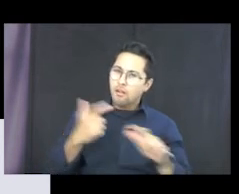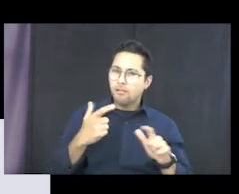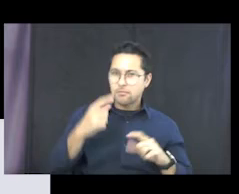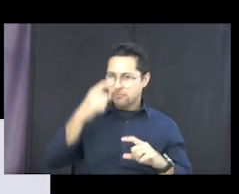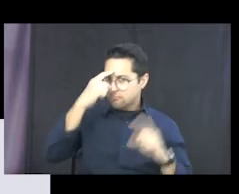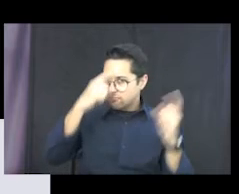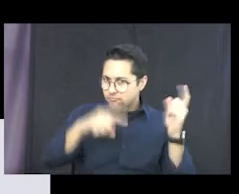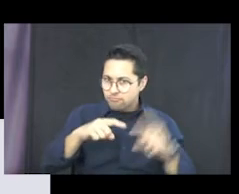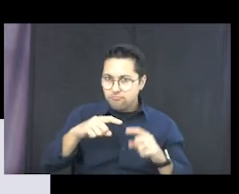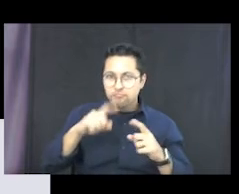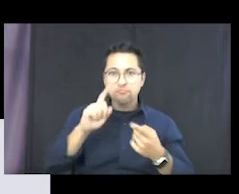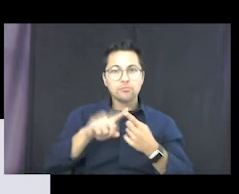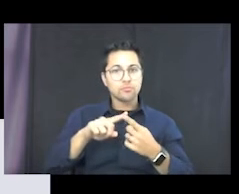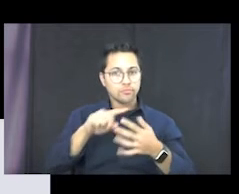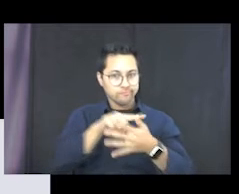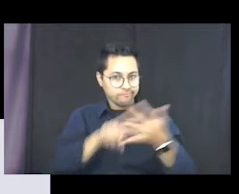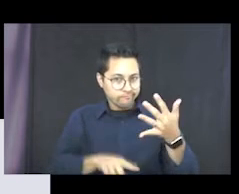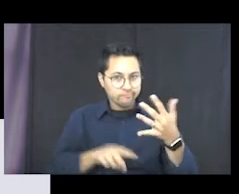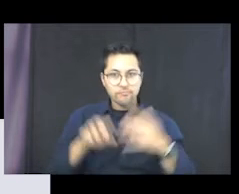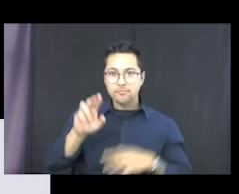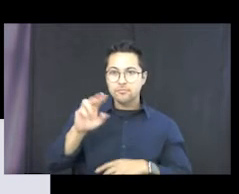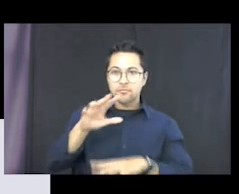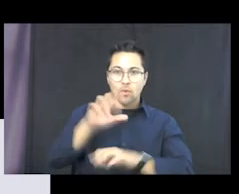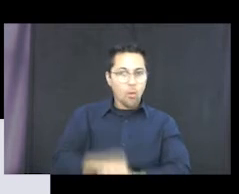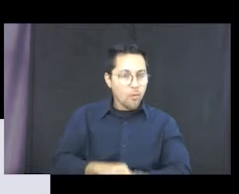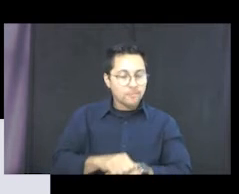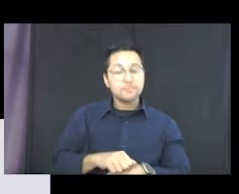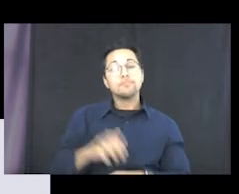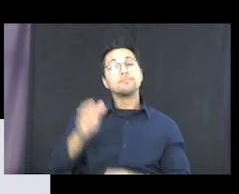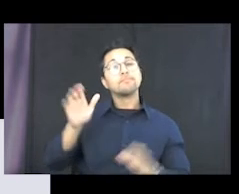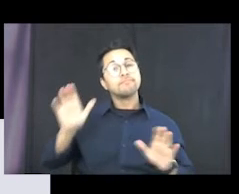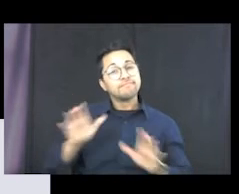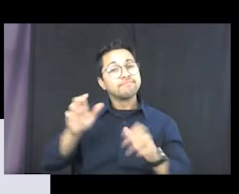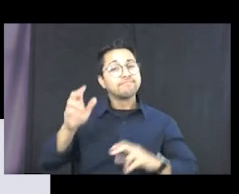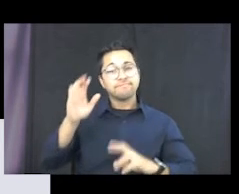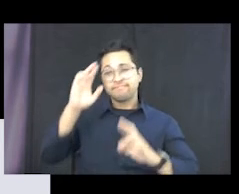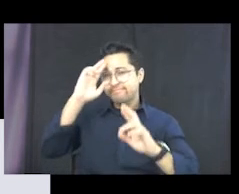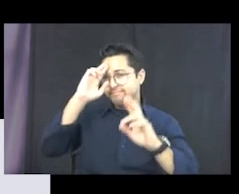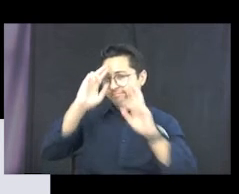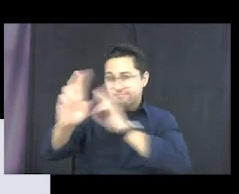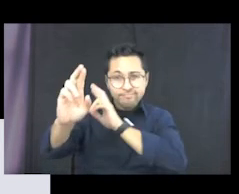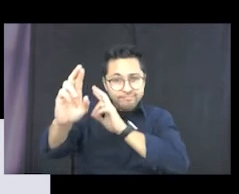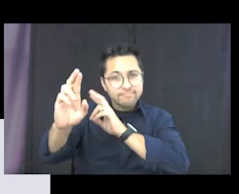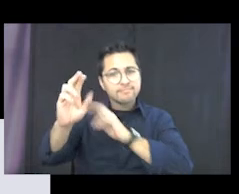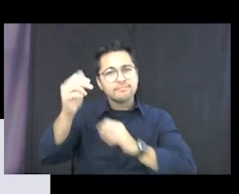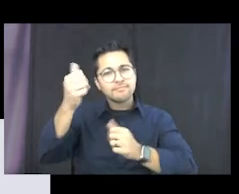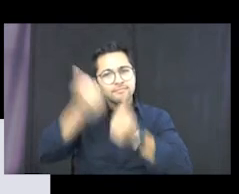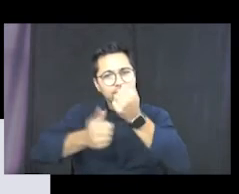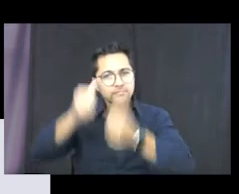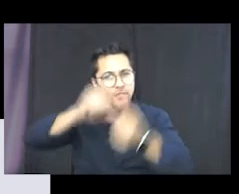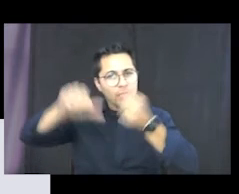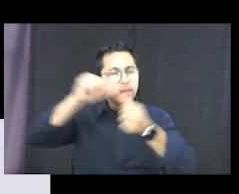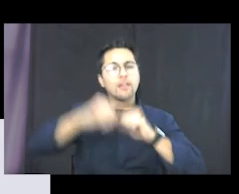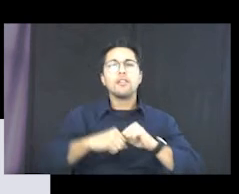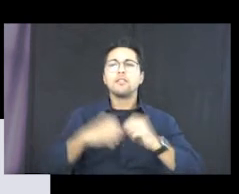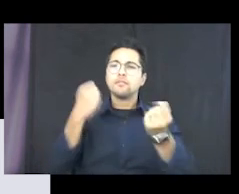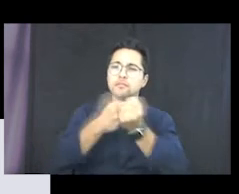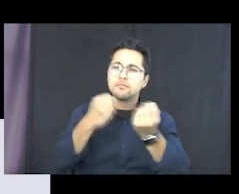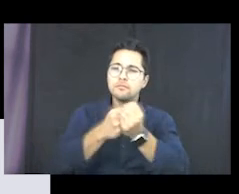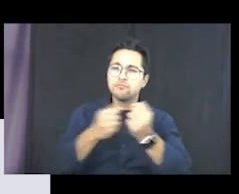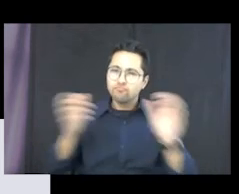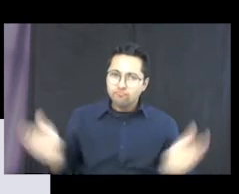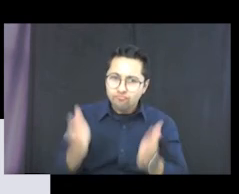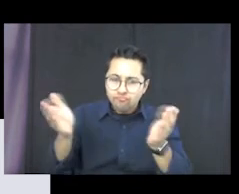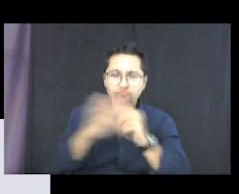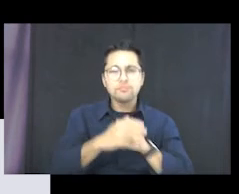to the following norms. Listen actively, treat each other with dignity and respect, support and encourage each other, participate